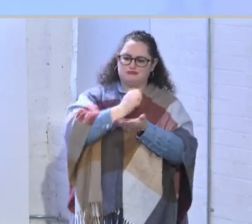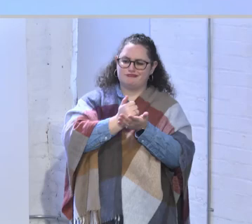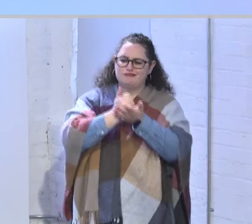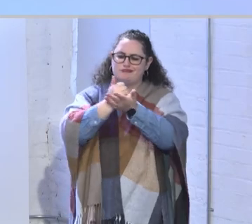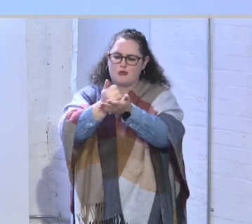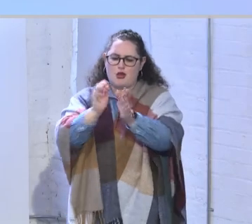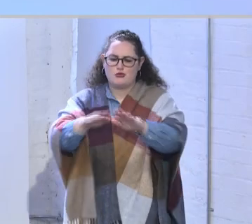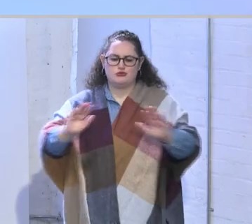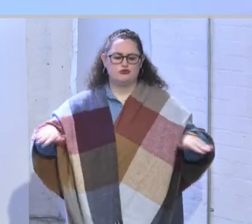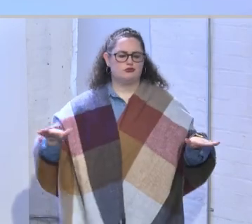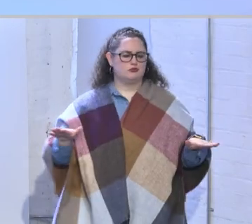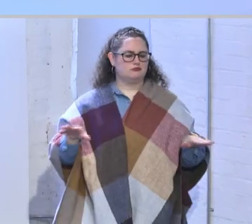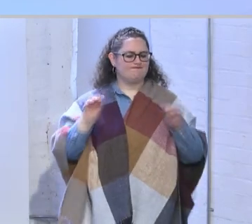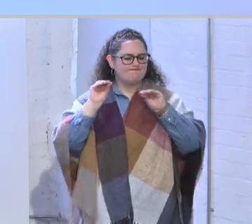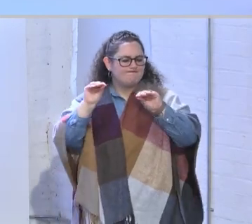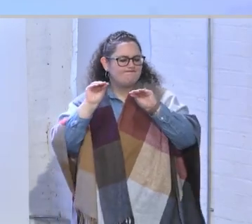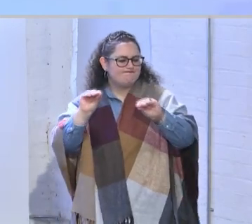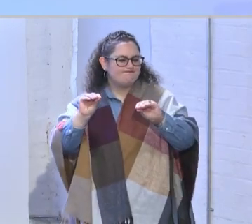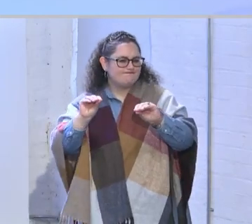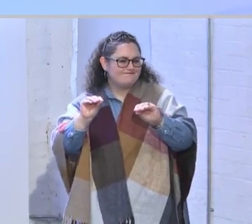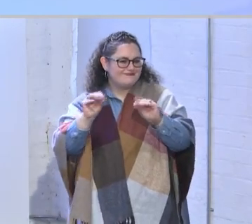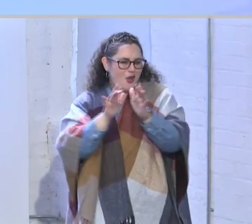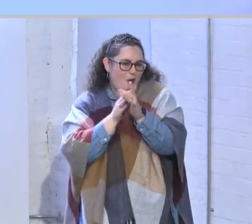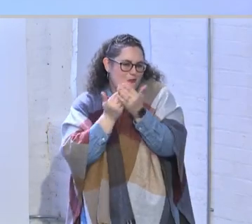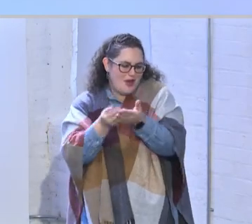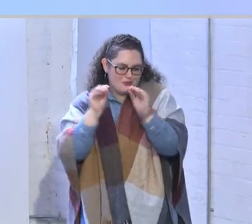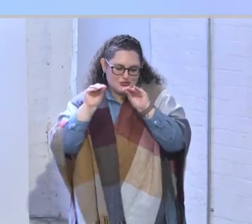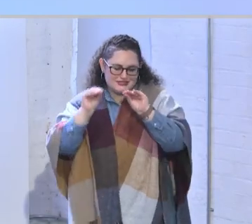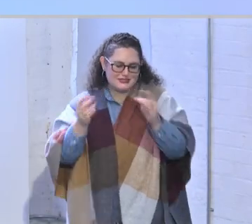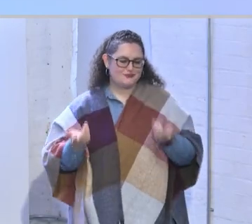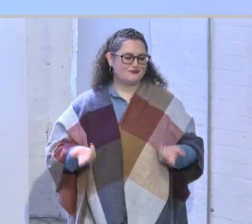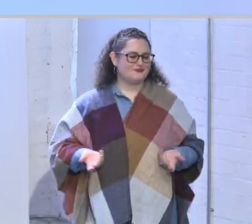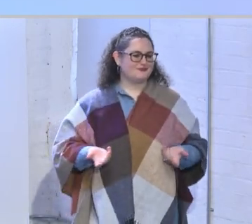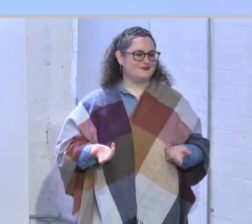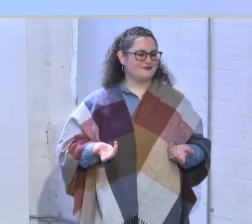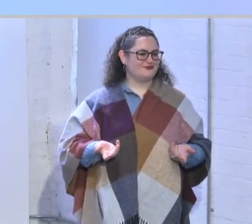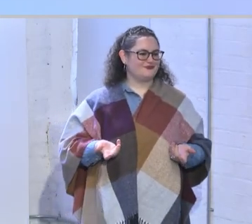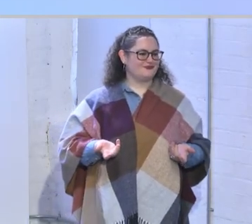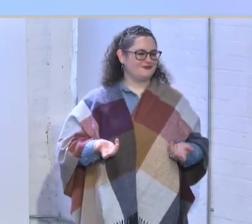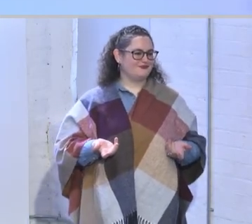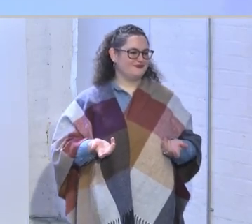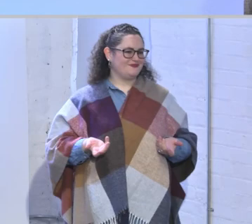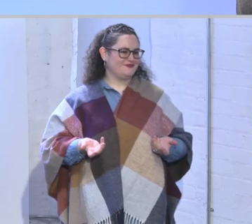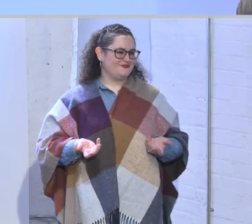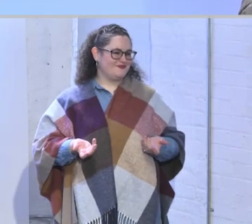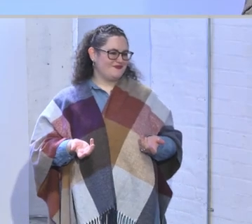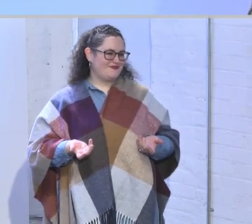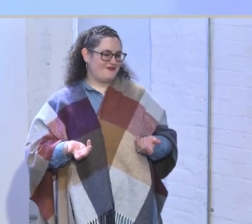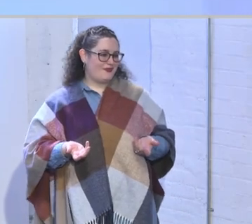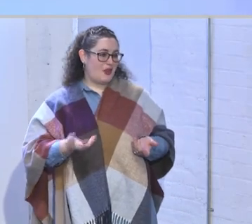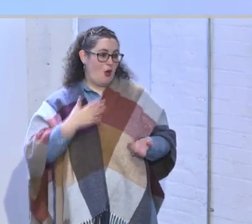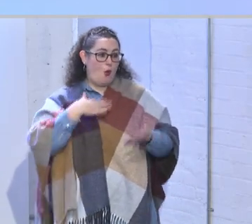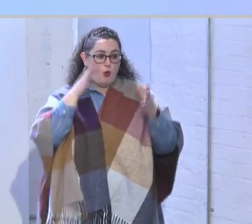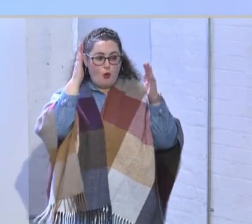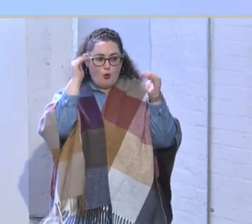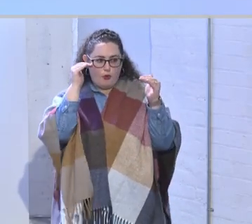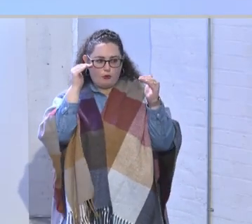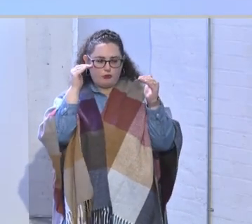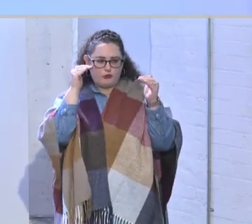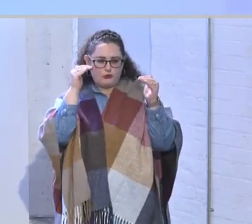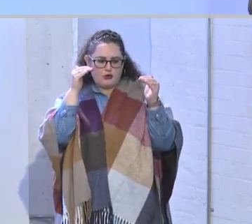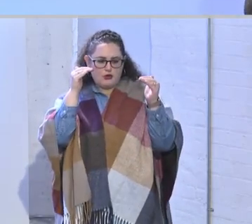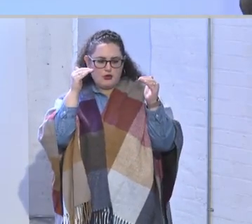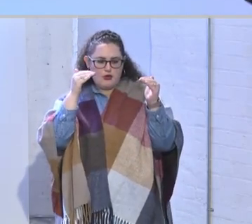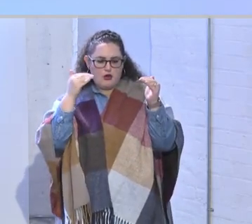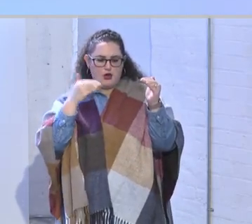are incredibly important. And like Pastor Jeffrey said, we're going to get something out of this. It's not just don't tune